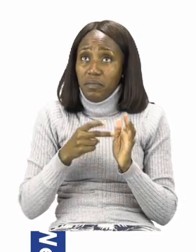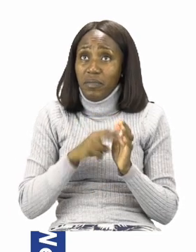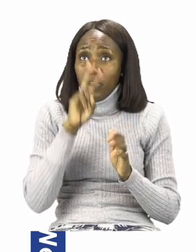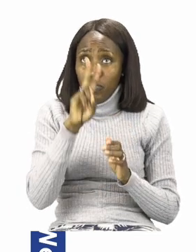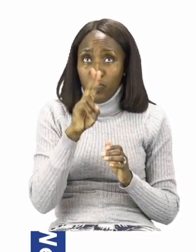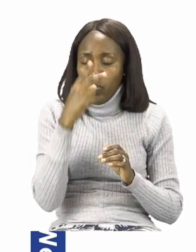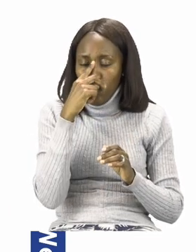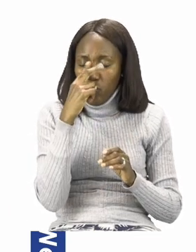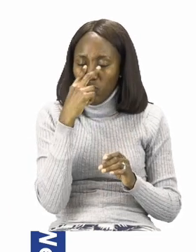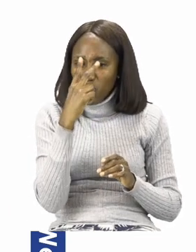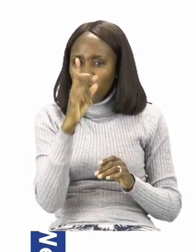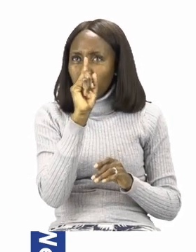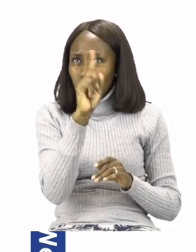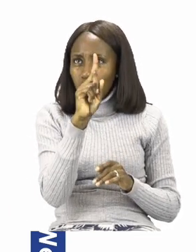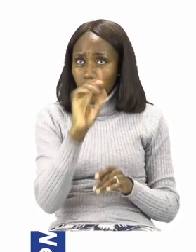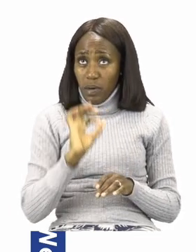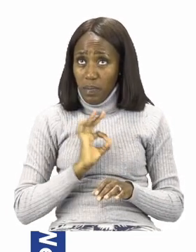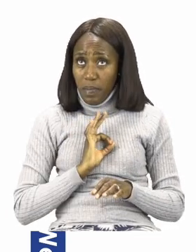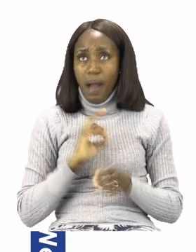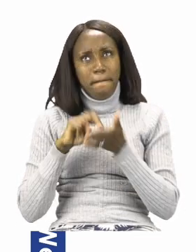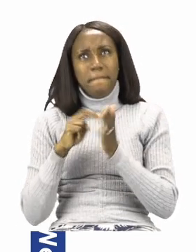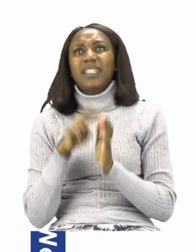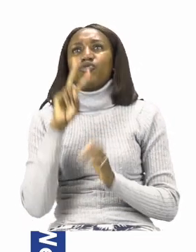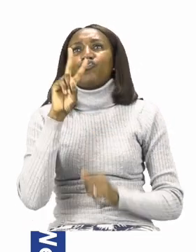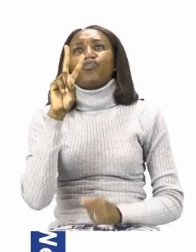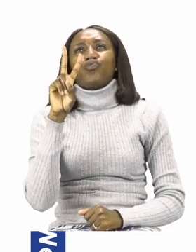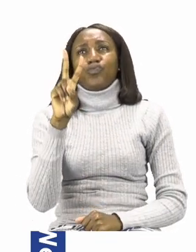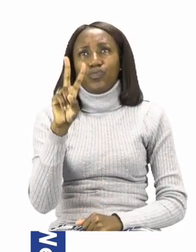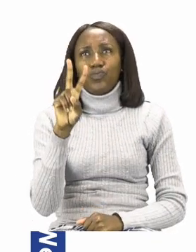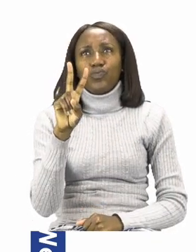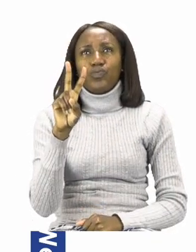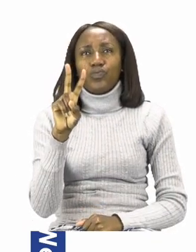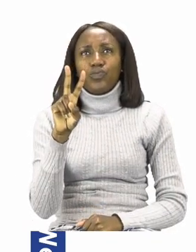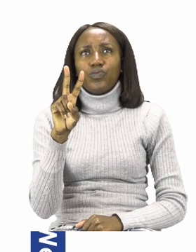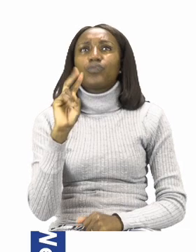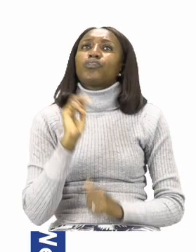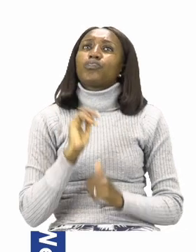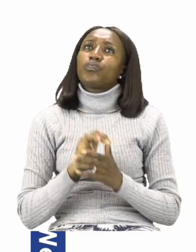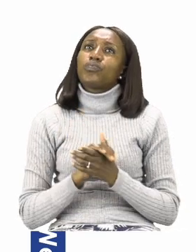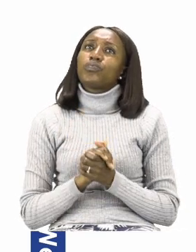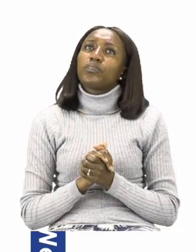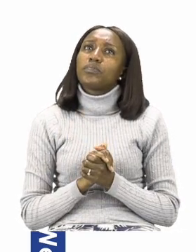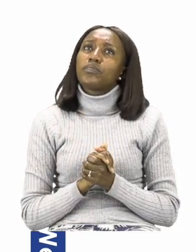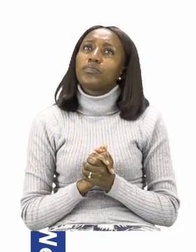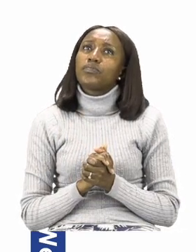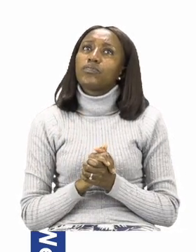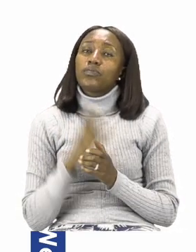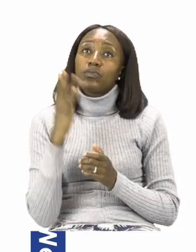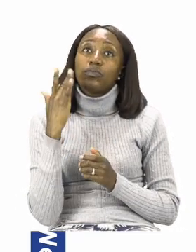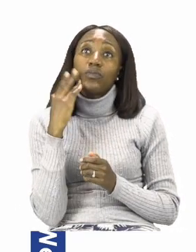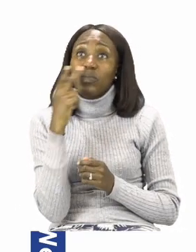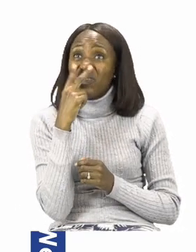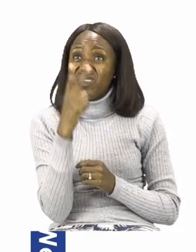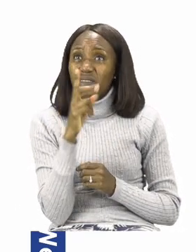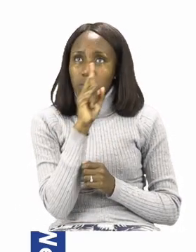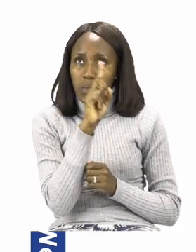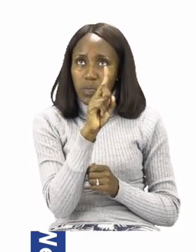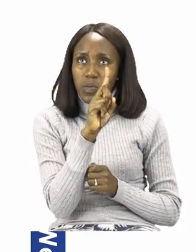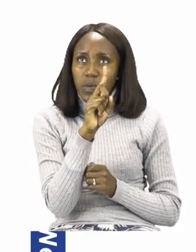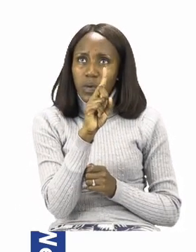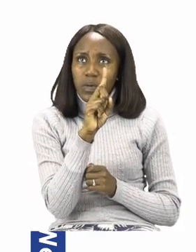Okay, so for each one picture, you count 2